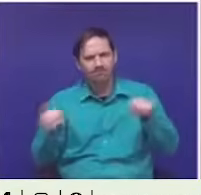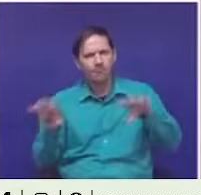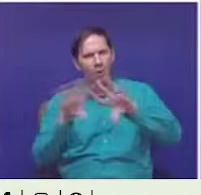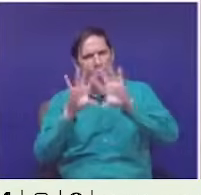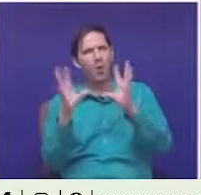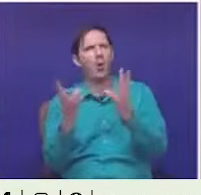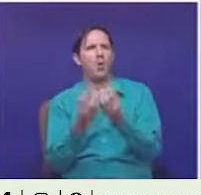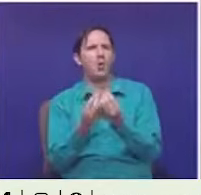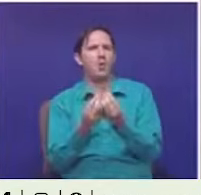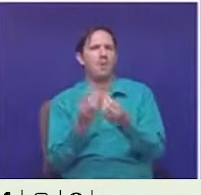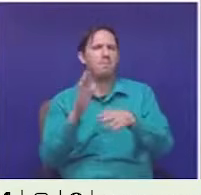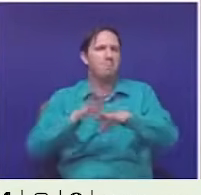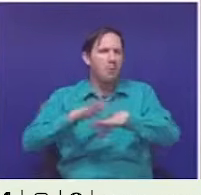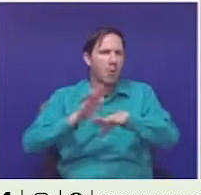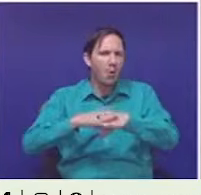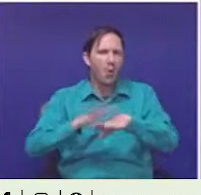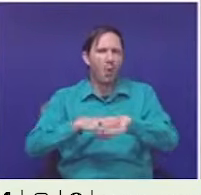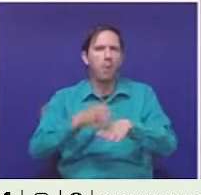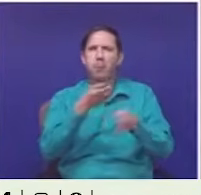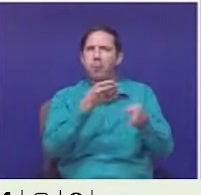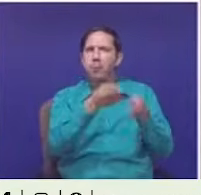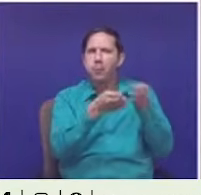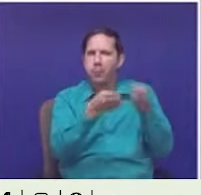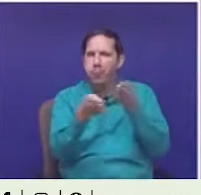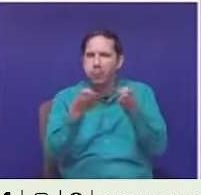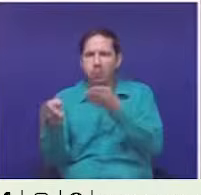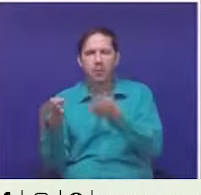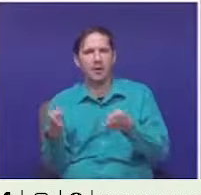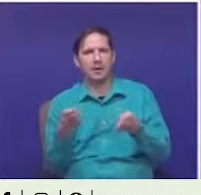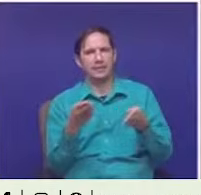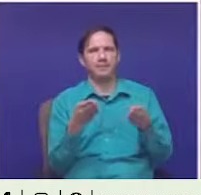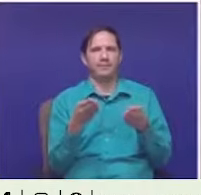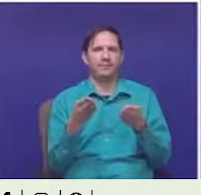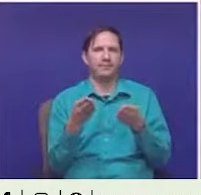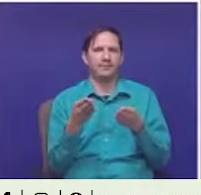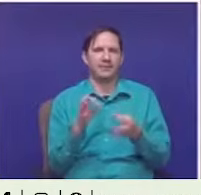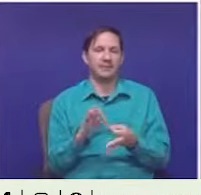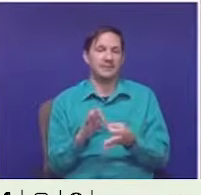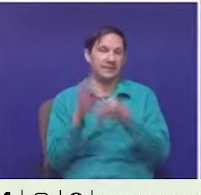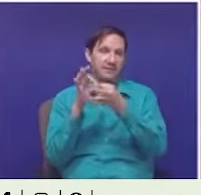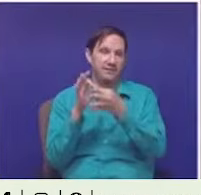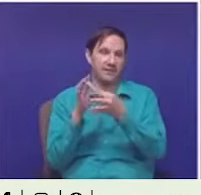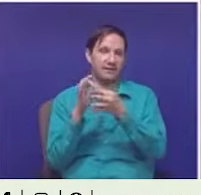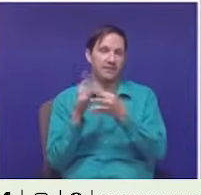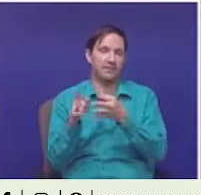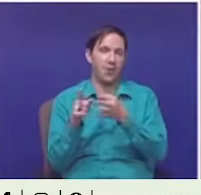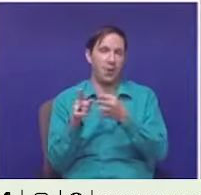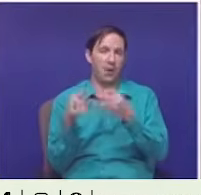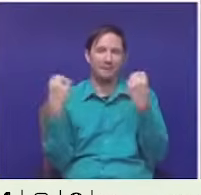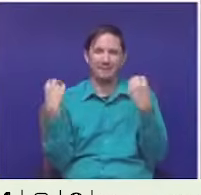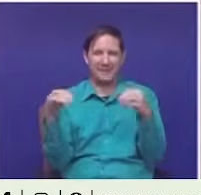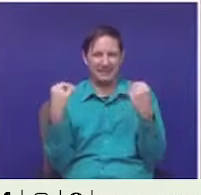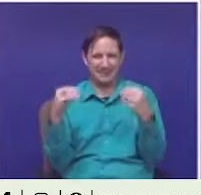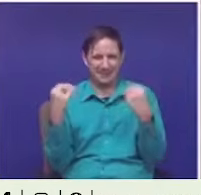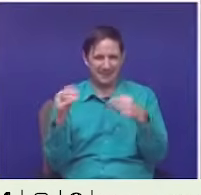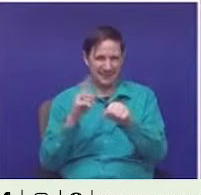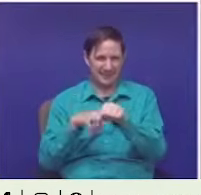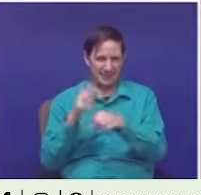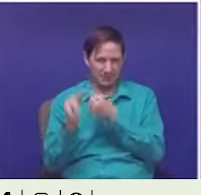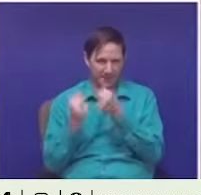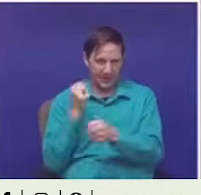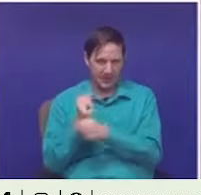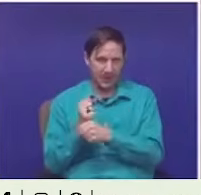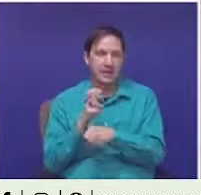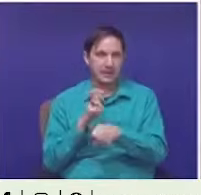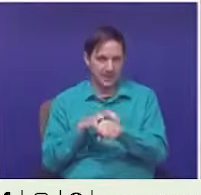more boots on the ground work that they are wanting to do, particularly in during peak time is going to be important for that